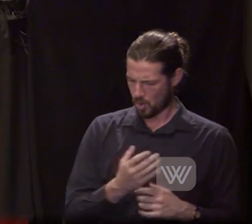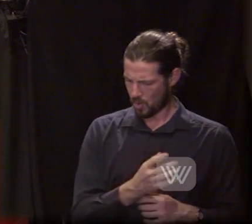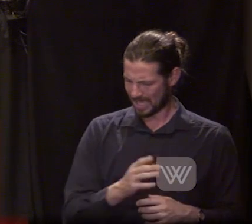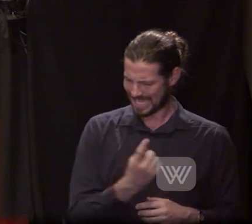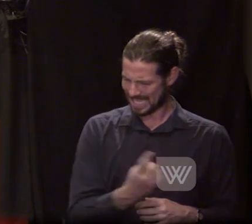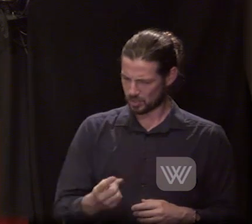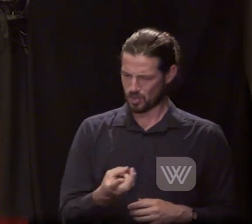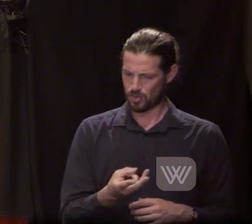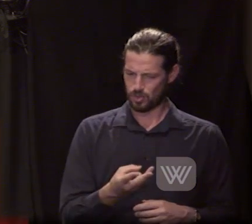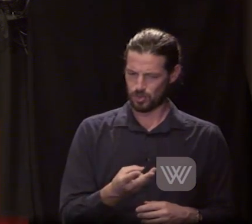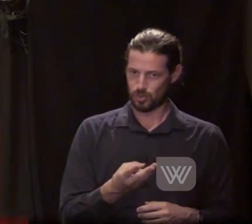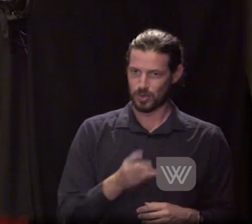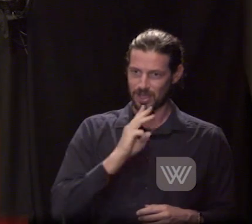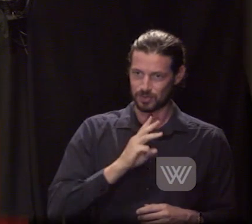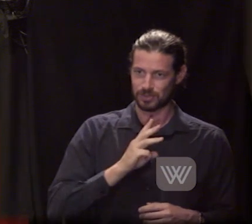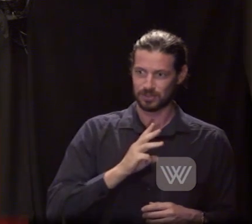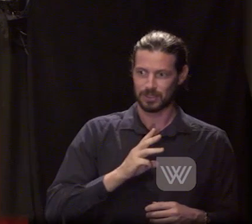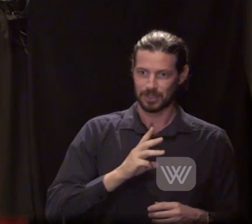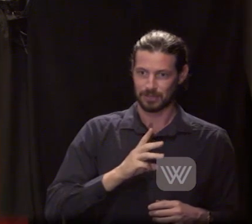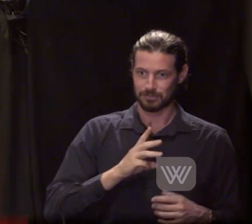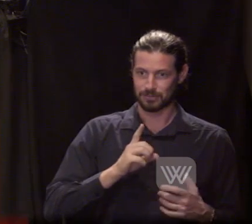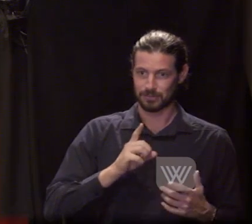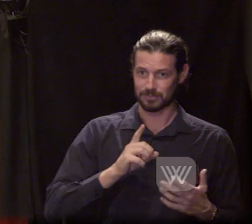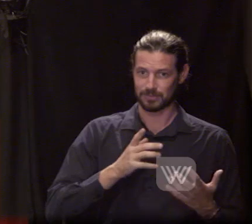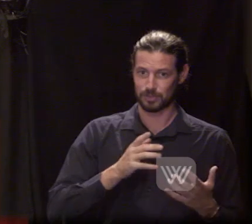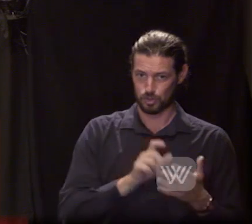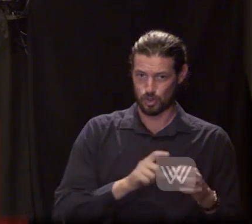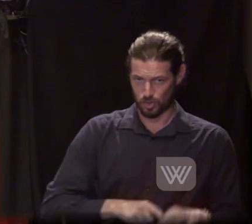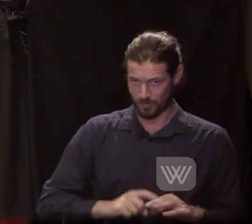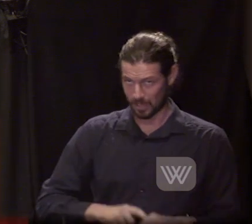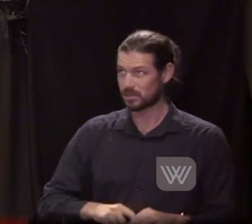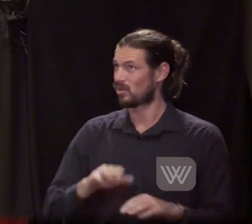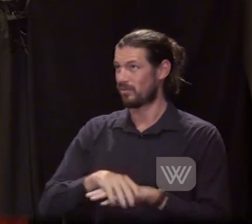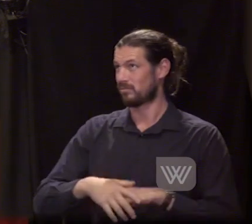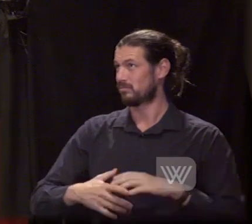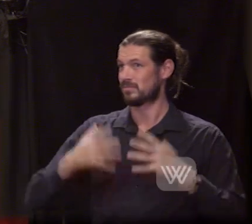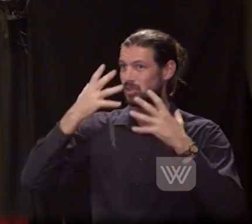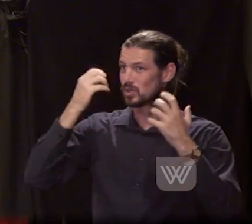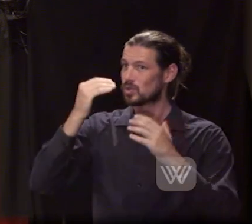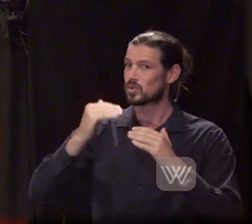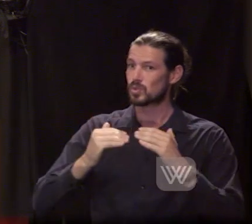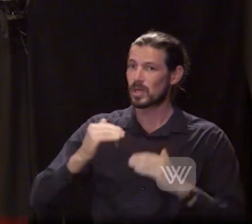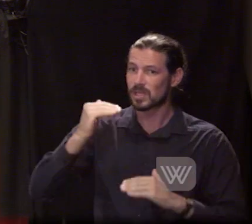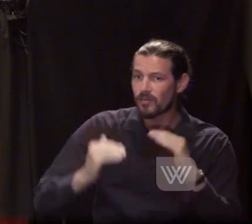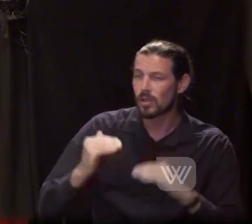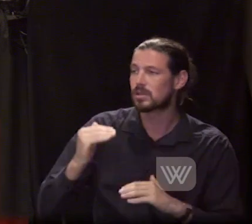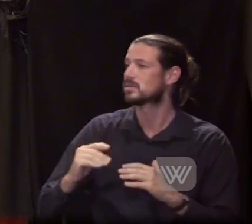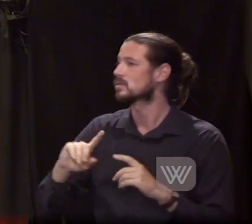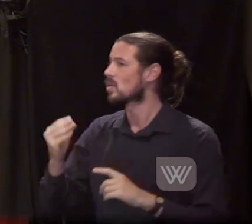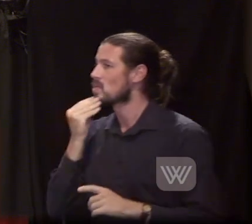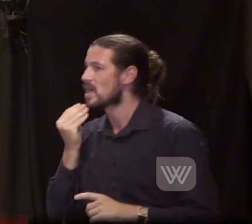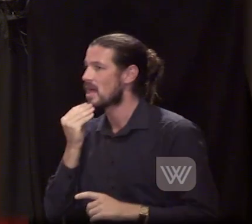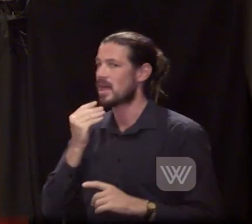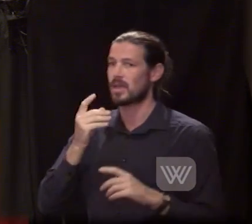like 10 a day. Everything from our stress levels to what we ate that day,